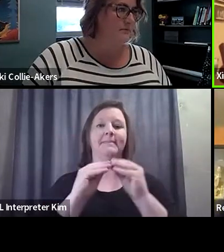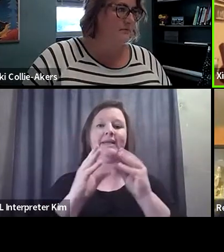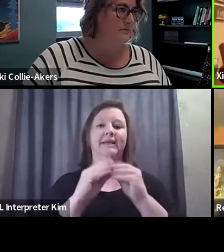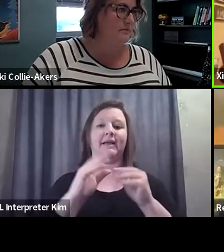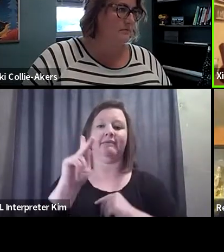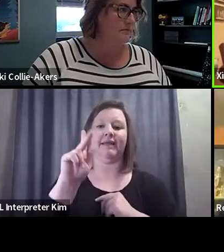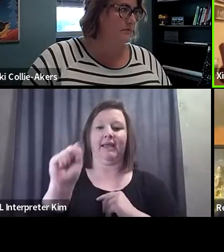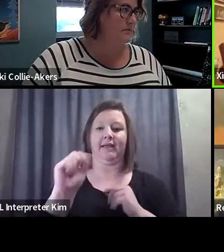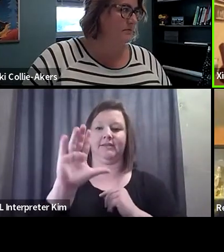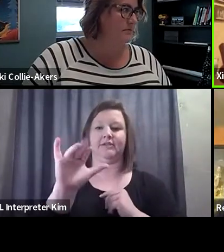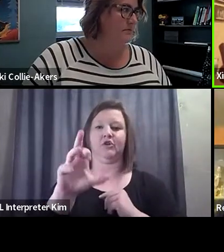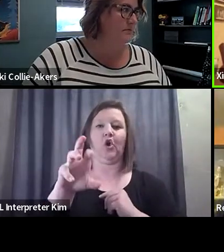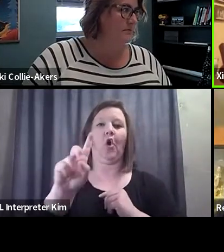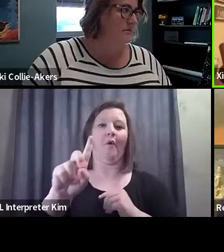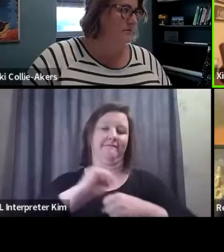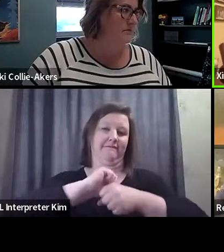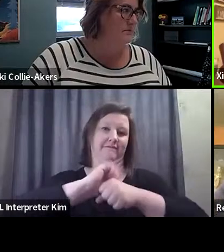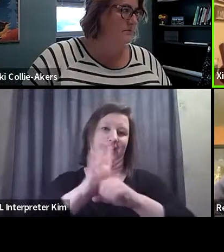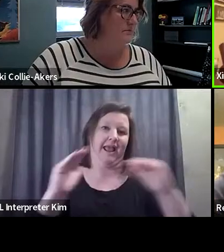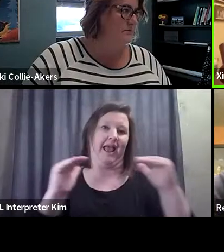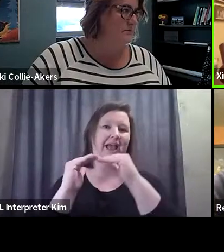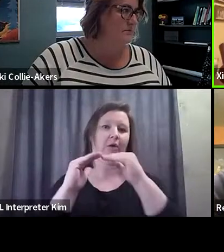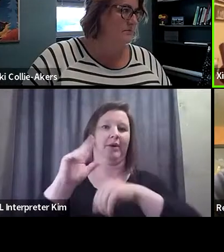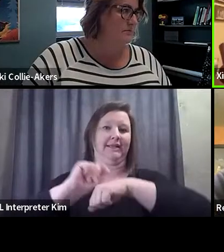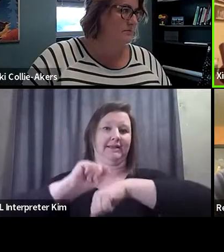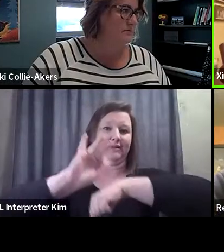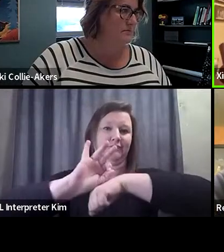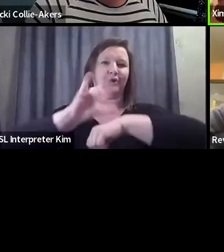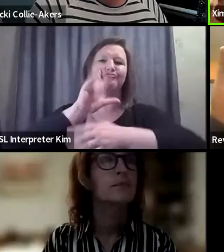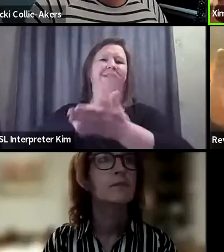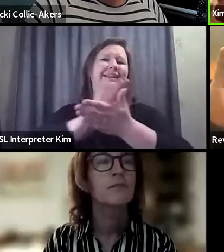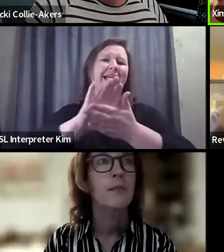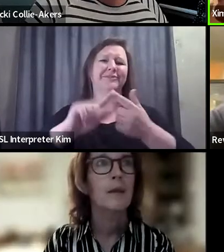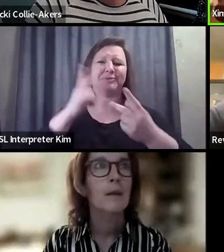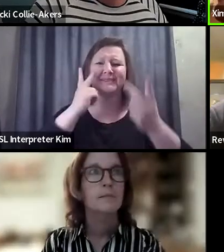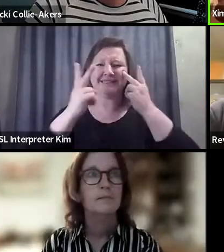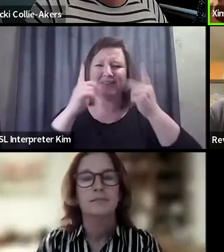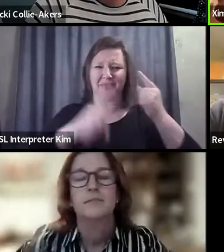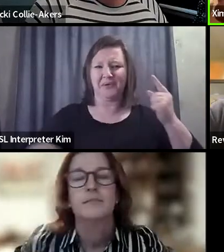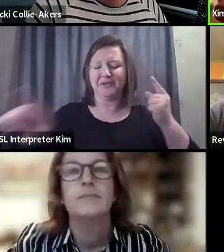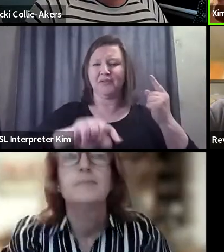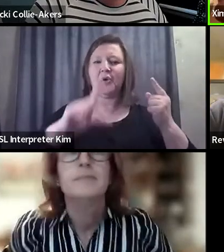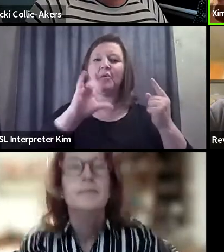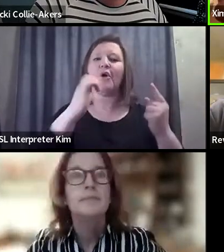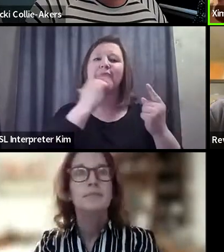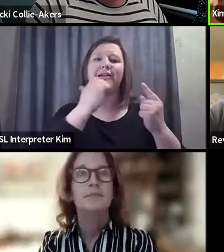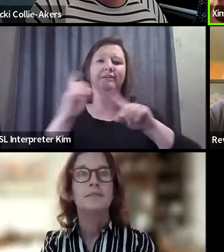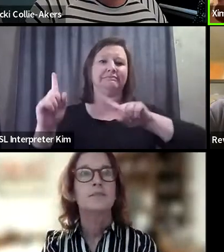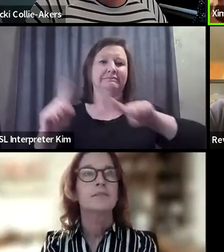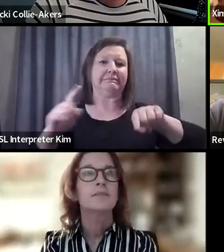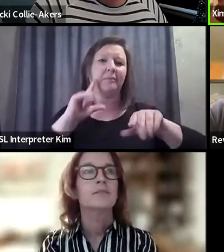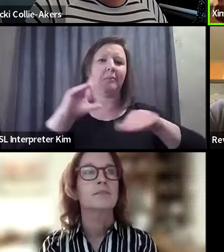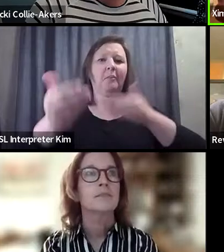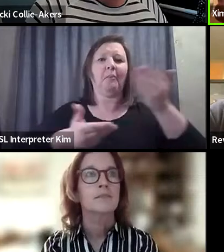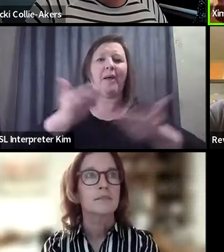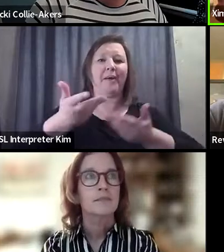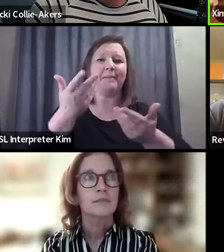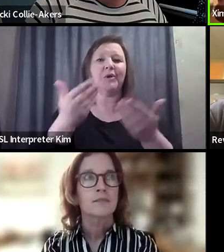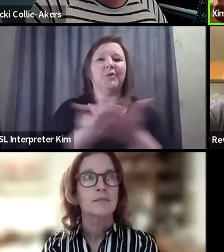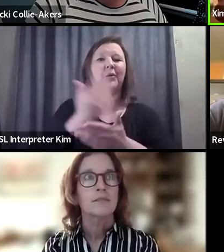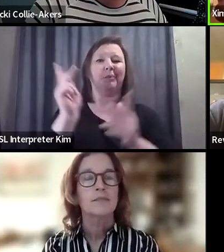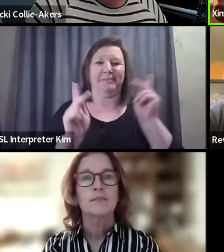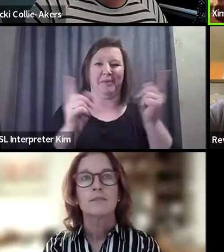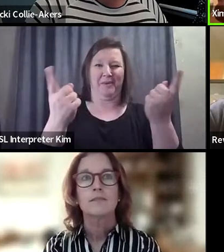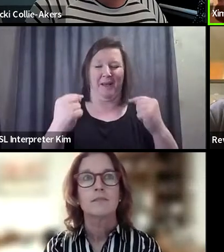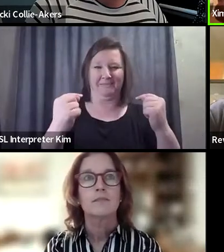Force. So nice to see all of our regular members, and also I want to welcome any new participants. So I have a couple of announcements before